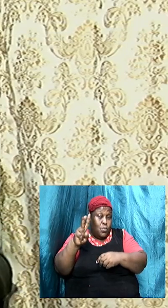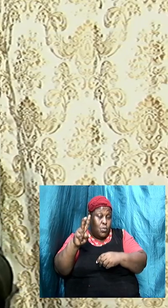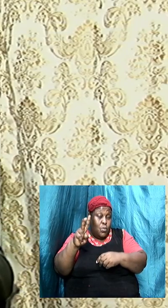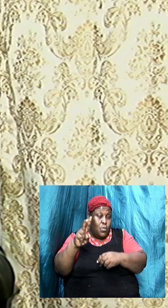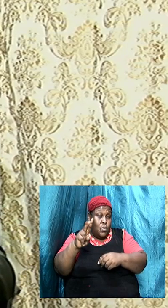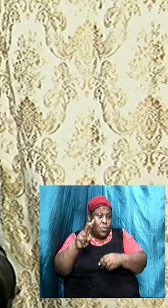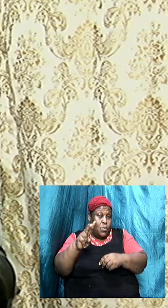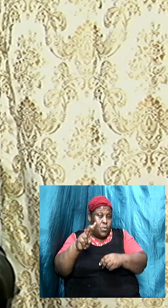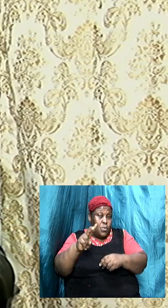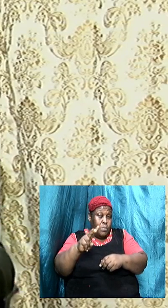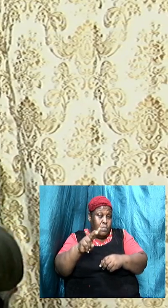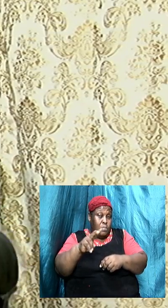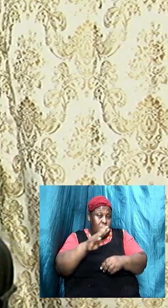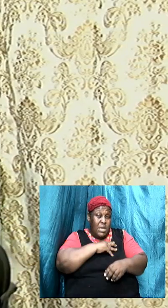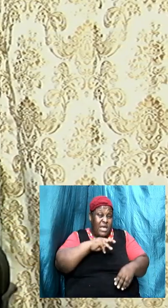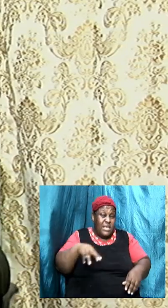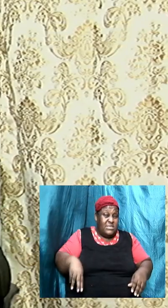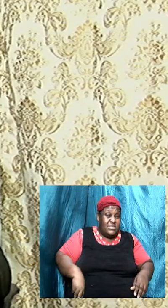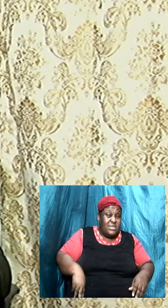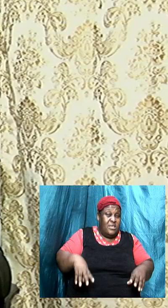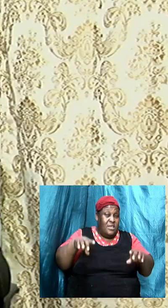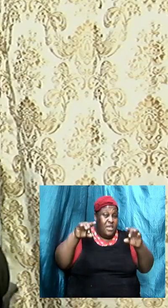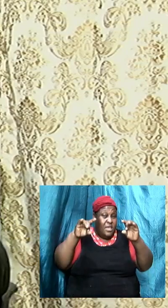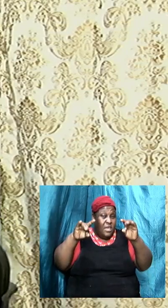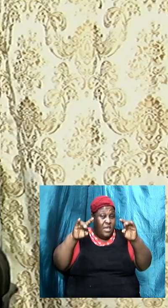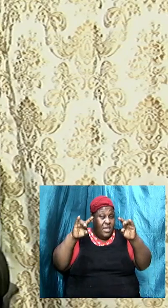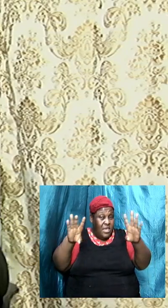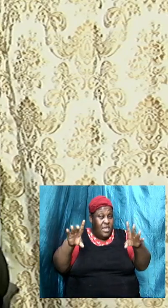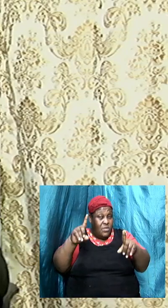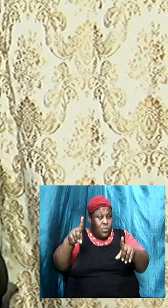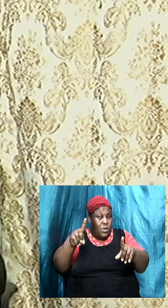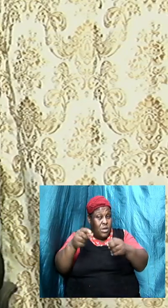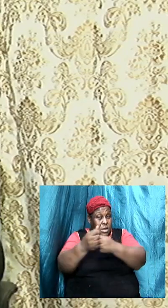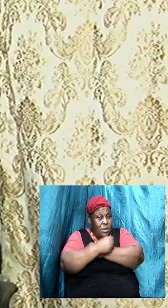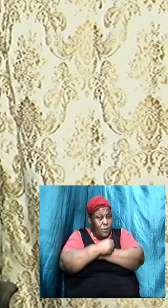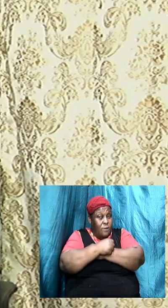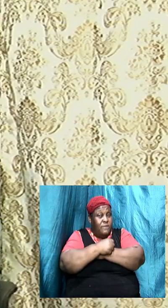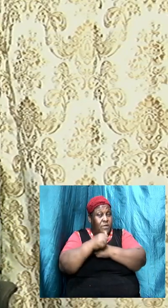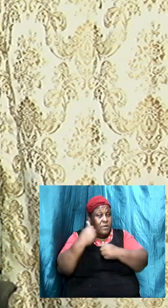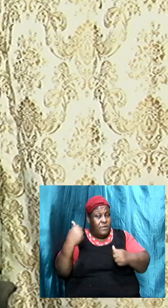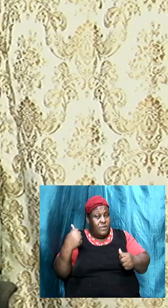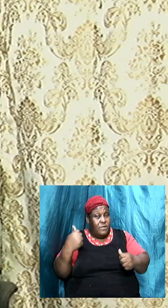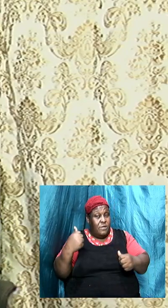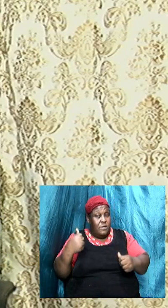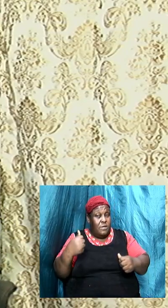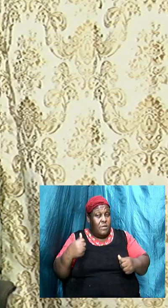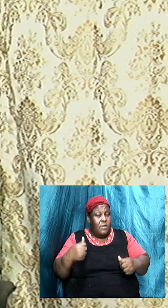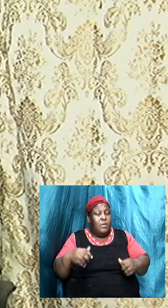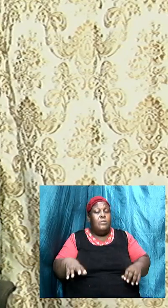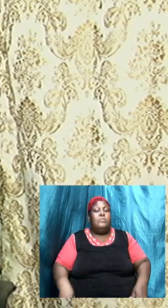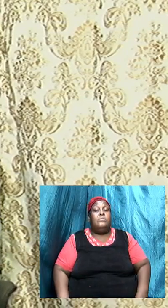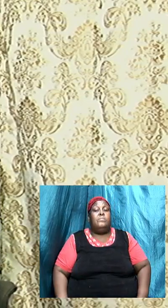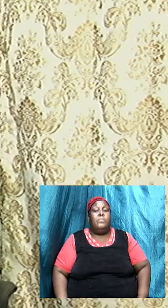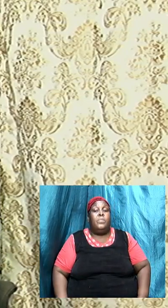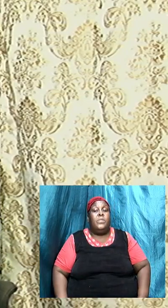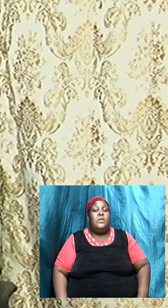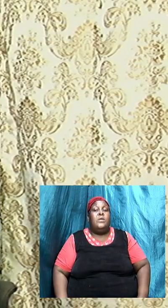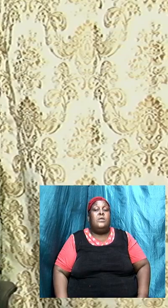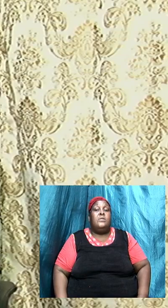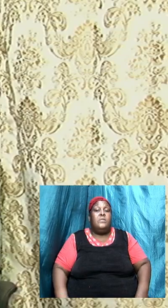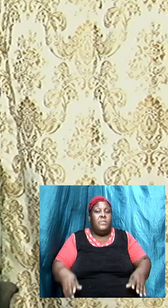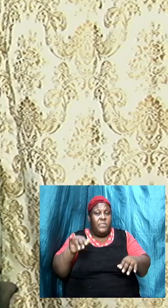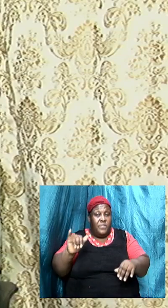heed now to seducing spirits and to doctrine of demon. Automatically, he's going